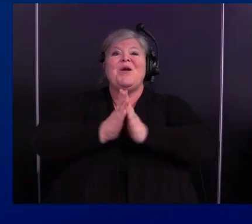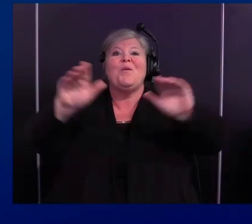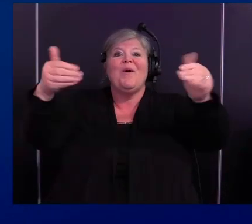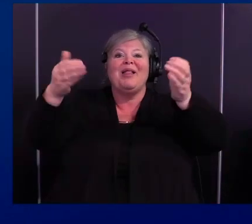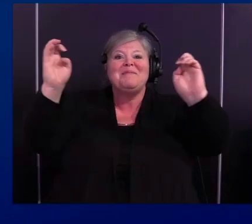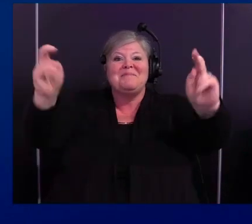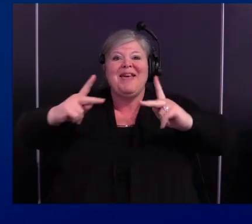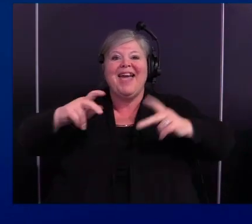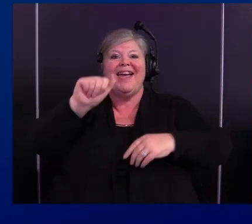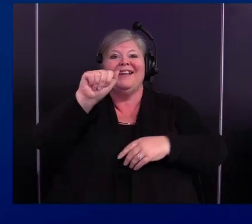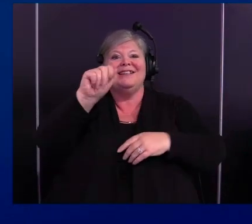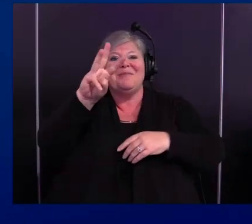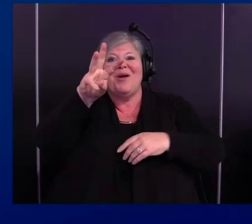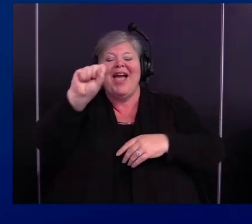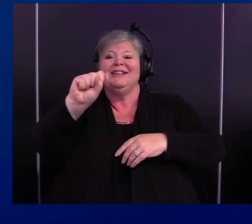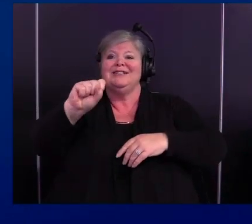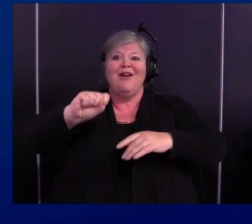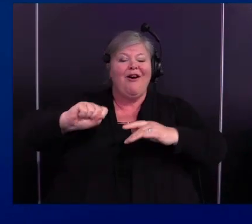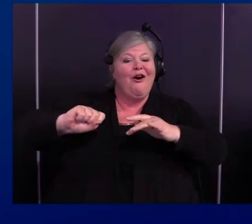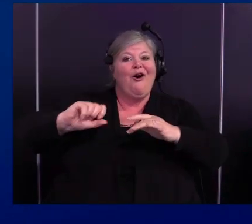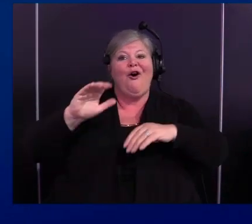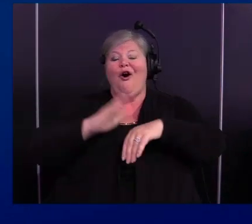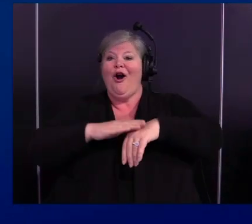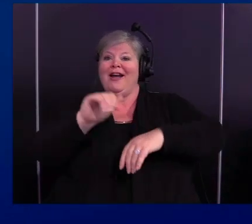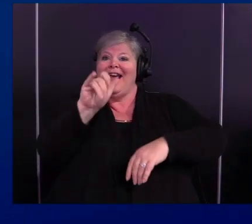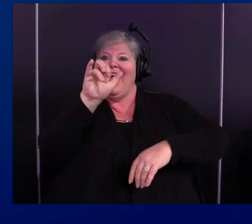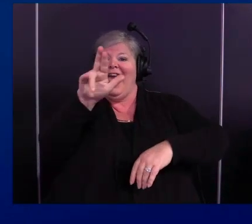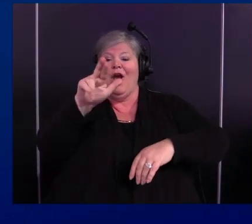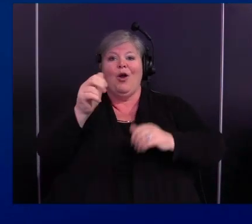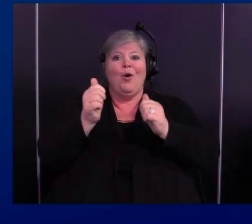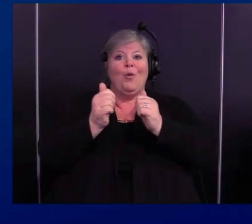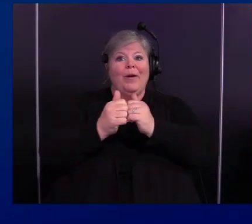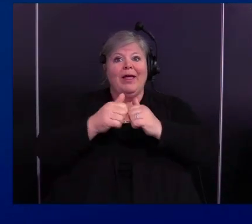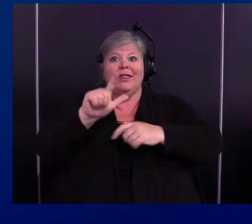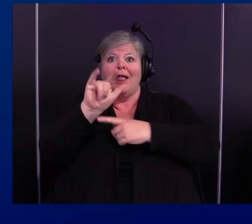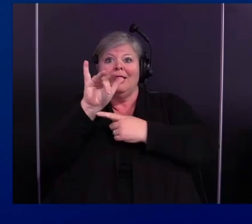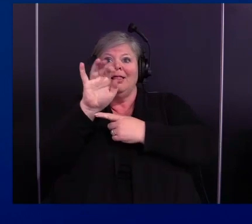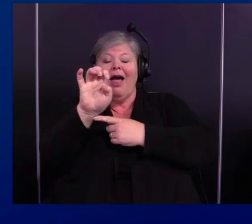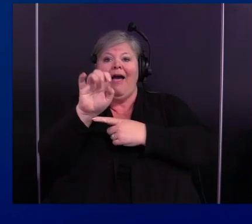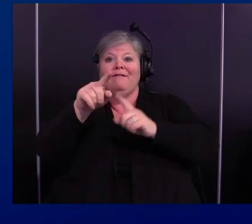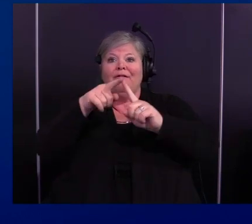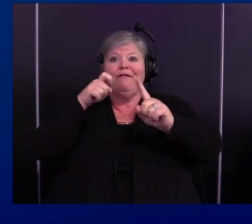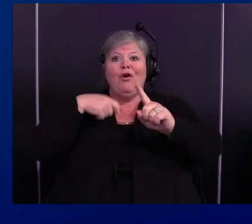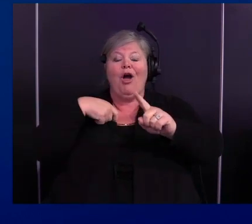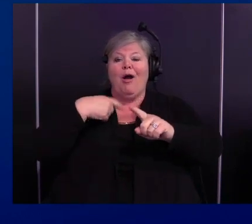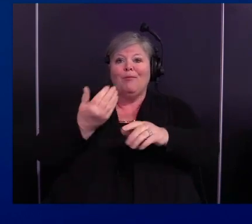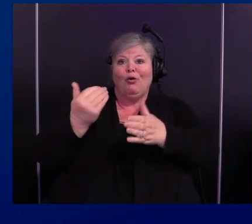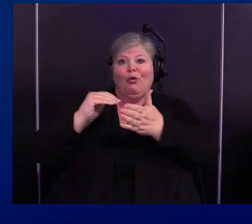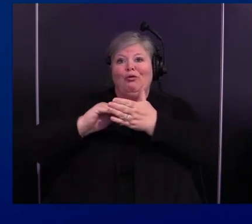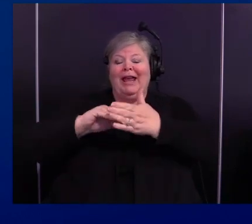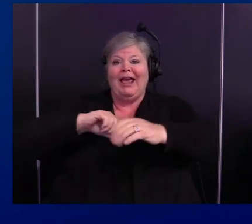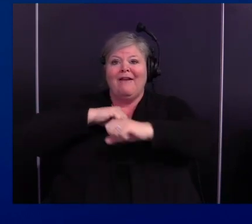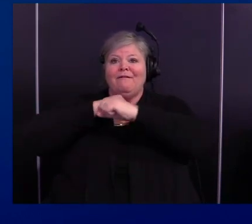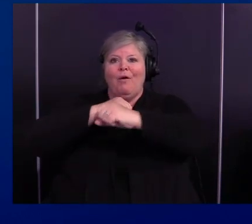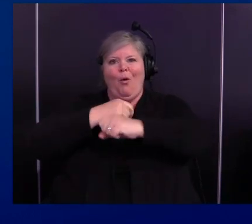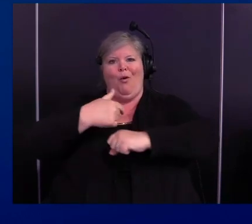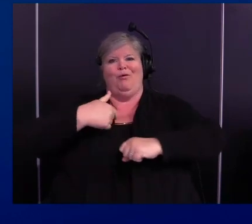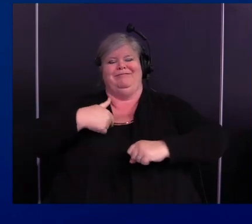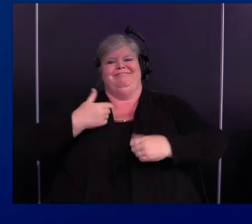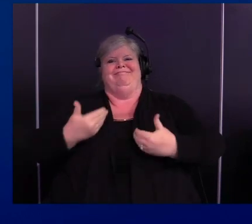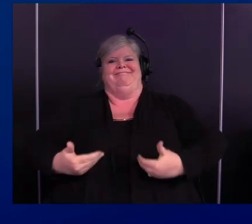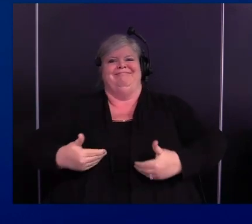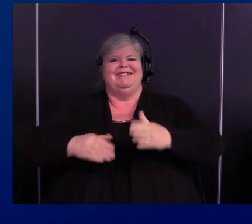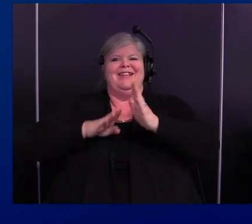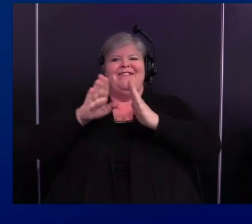Welcome back to AWS On Air with our live coverage from Inforce. I'm A.M. Grabelny. I'm a developer advocate here at